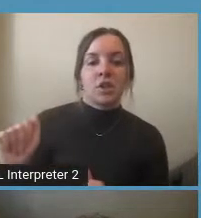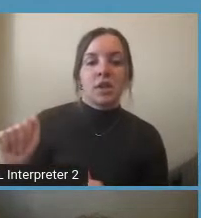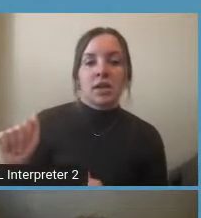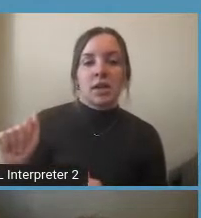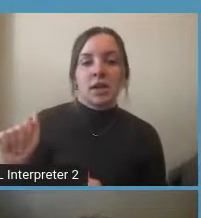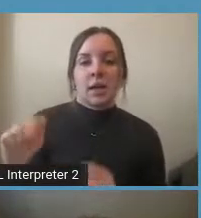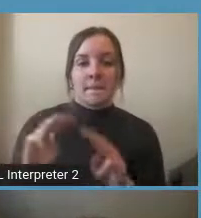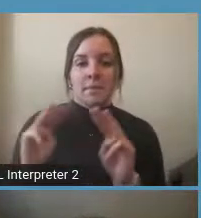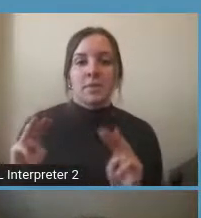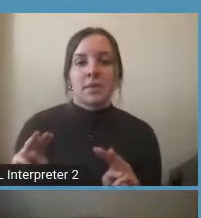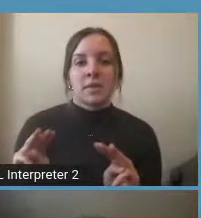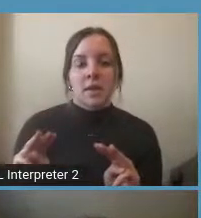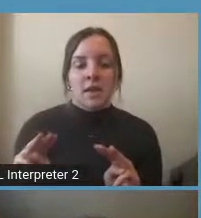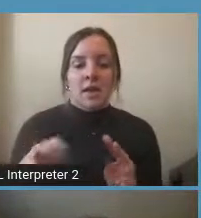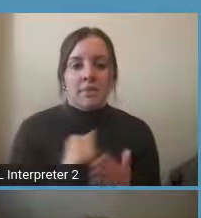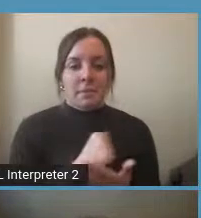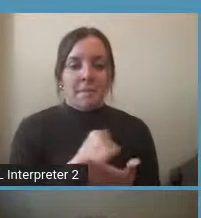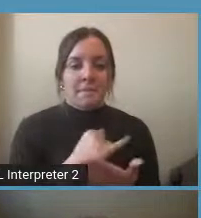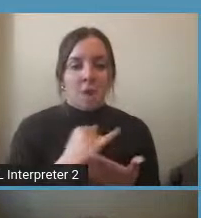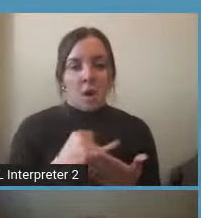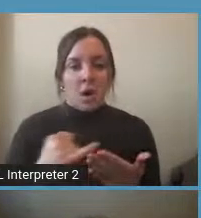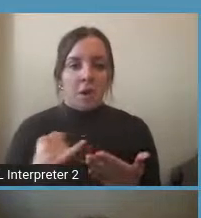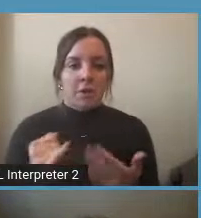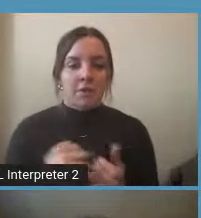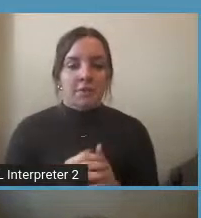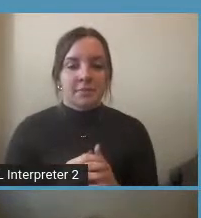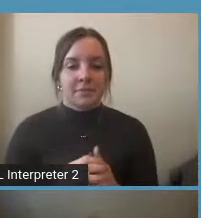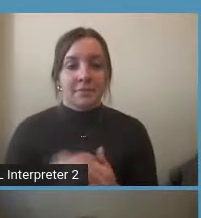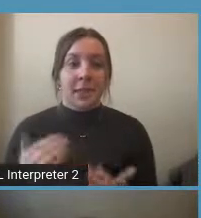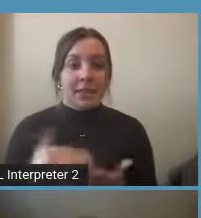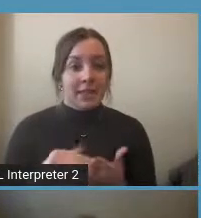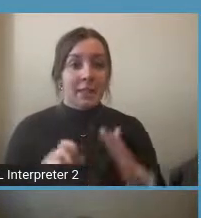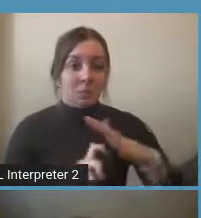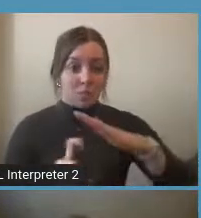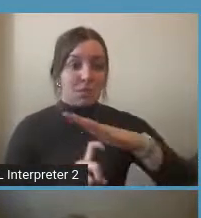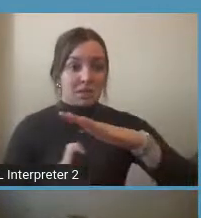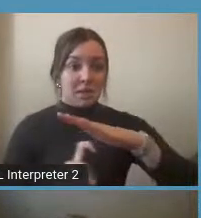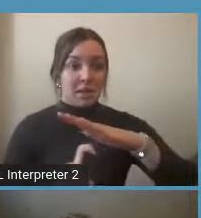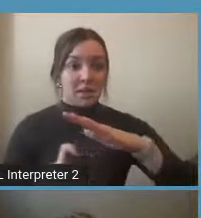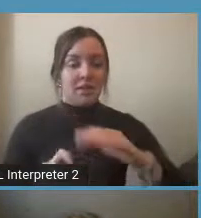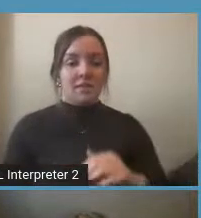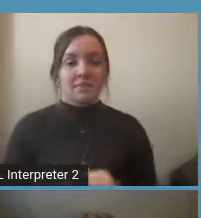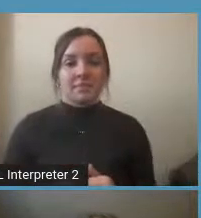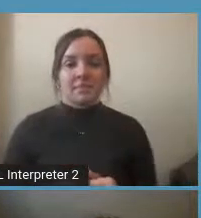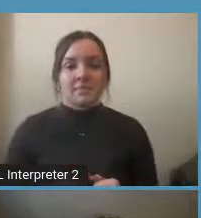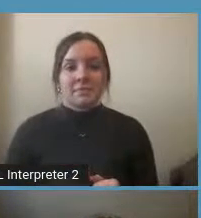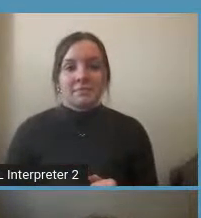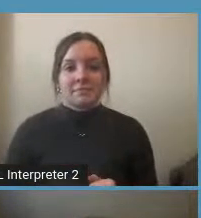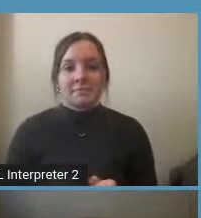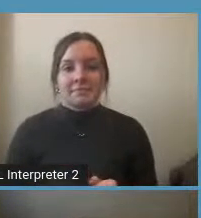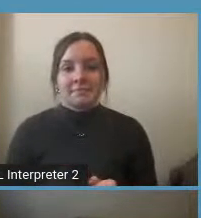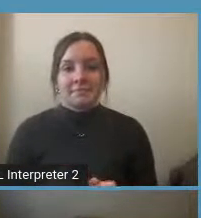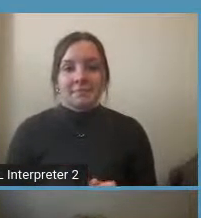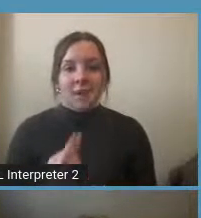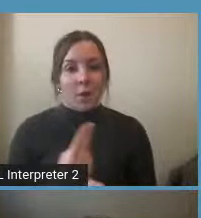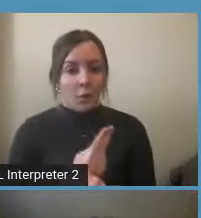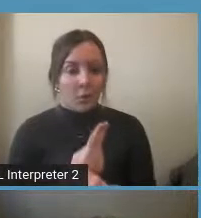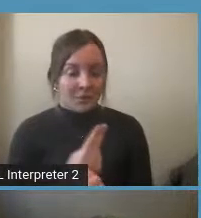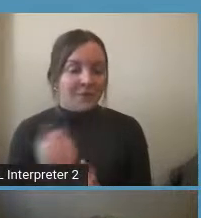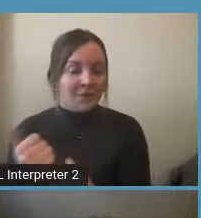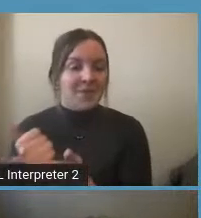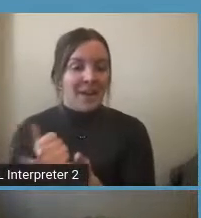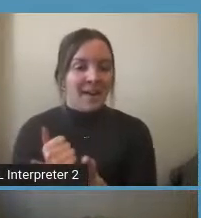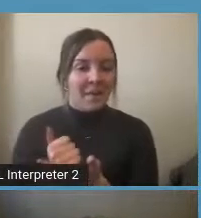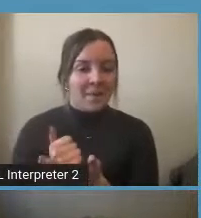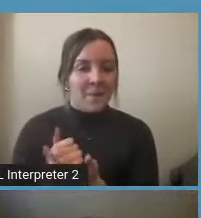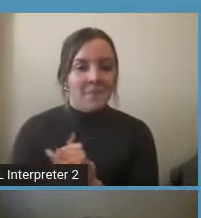made a very high resolution model, used scholarly assistants. We're not scholars, but we are digital artists. And